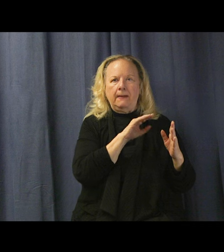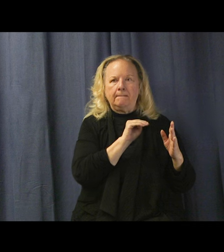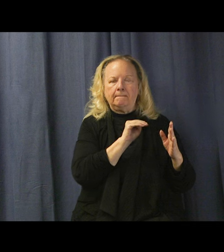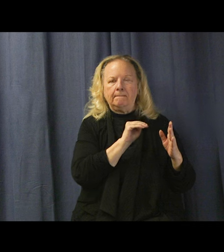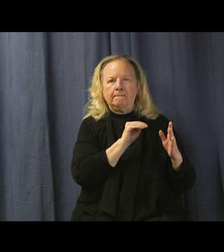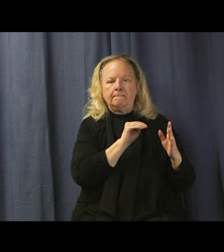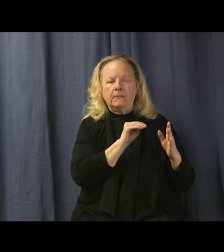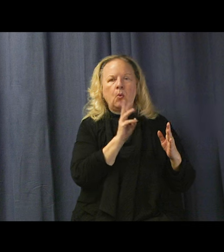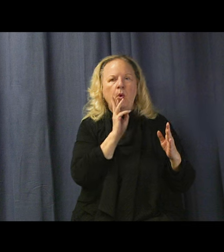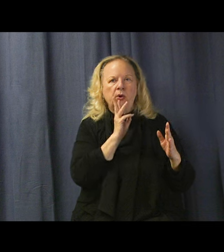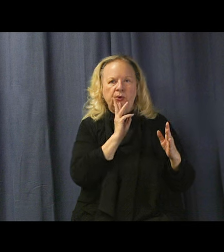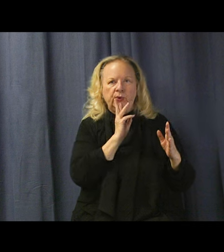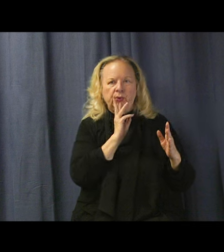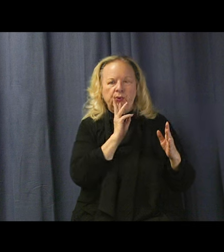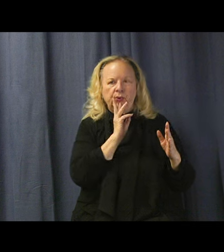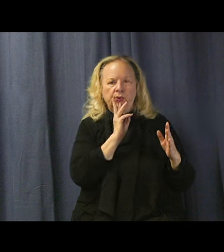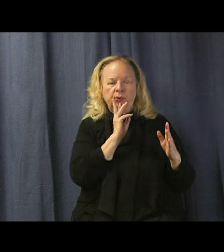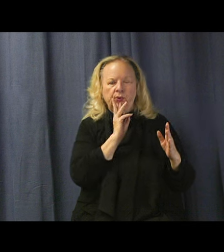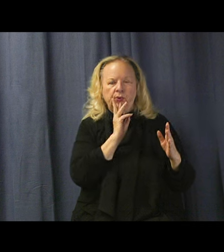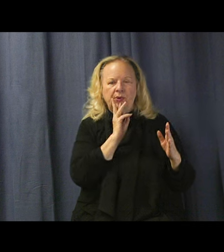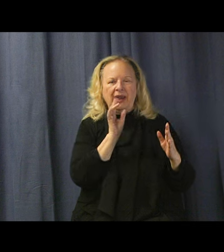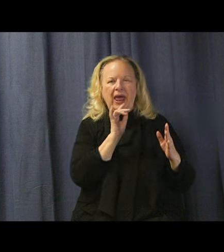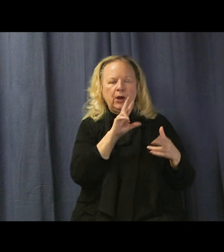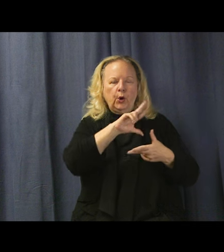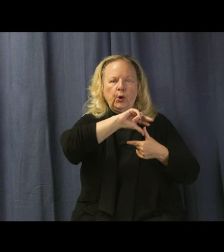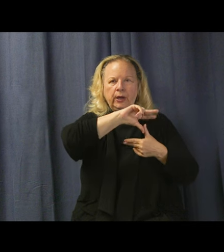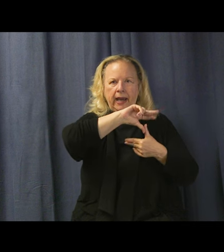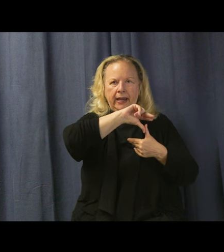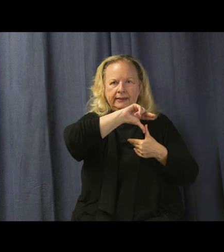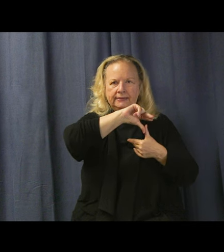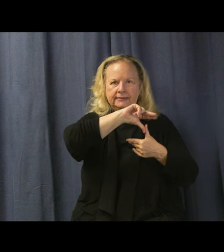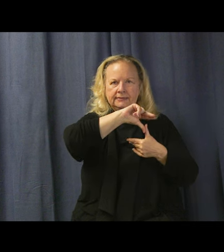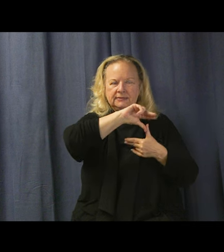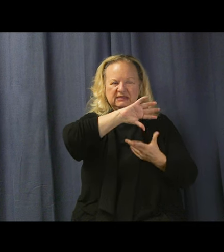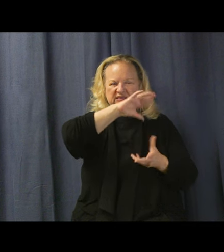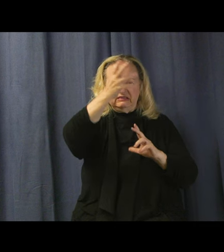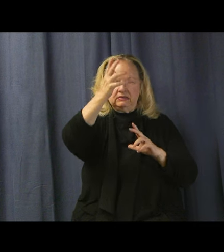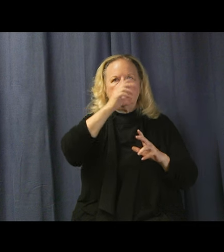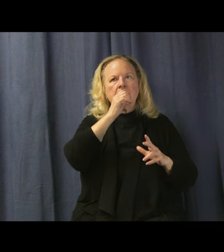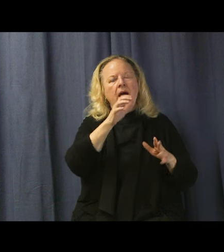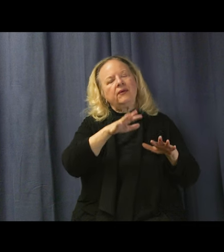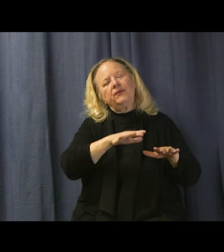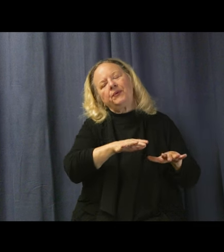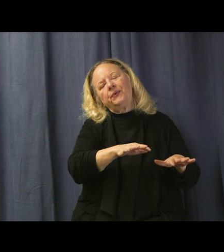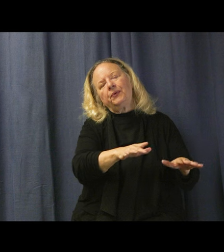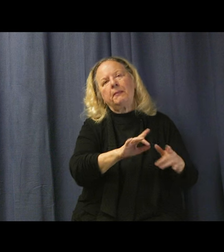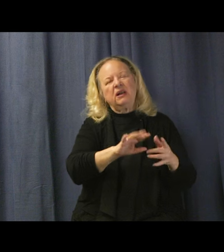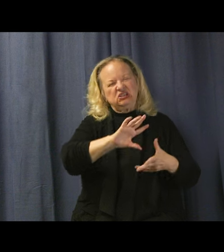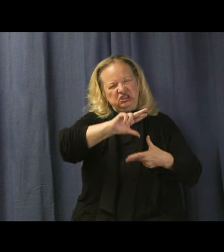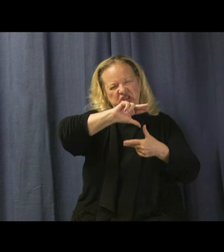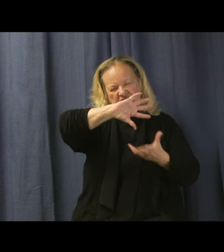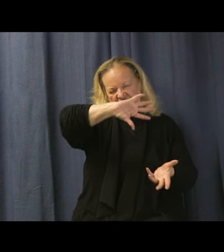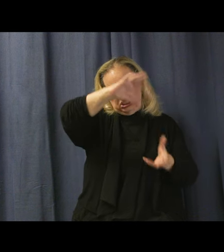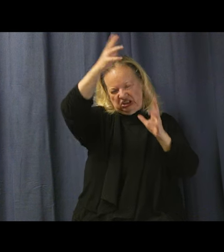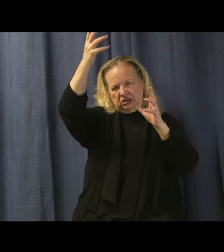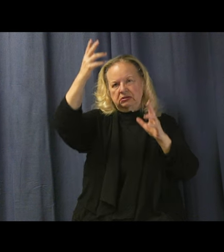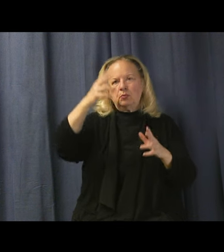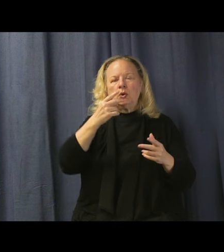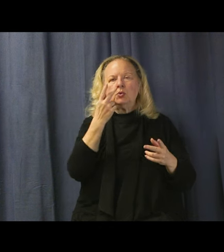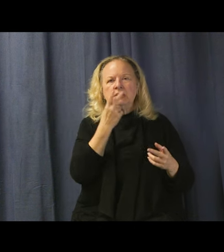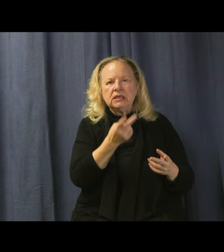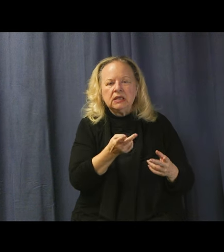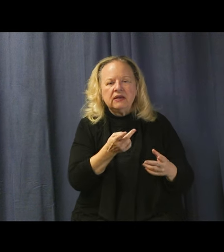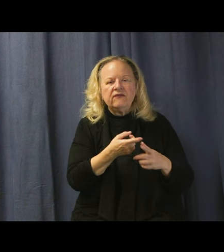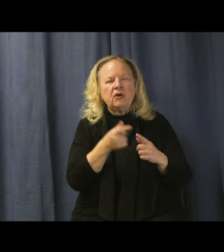means water of chaos, like a hurricane, not the gentle flowing water. So what do we see